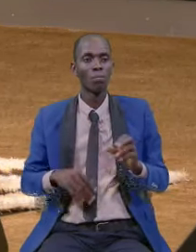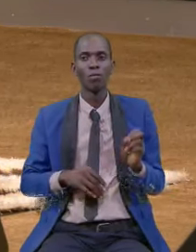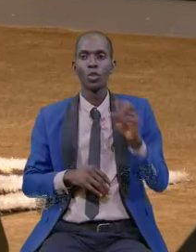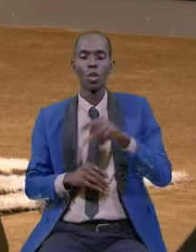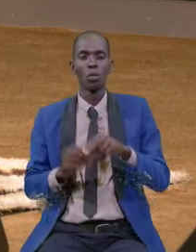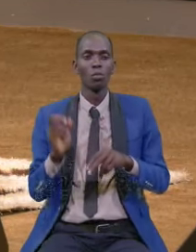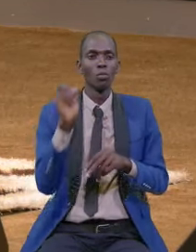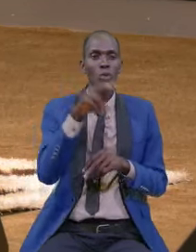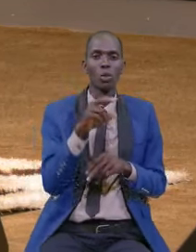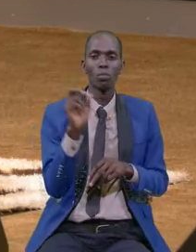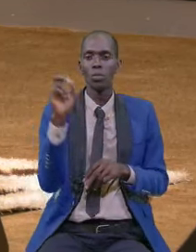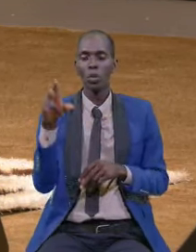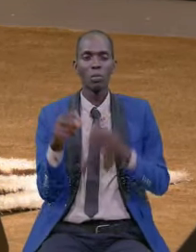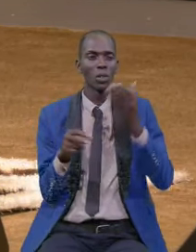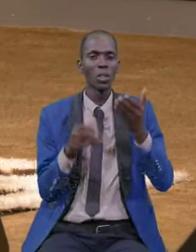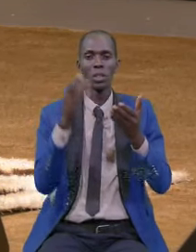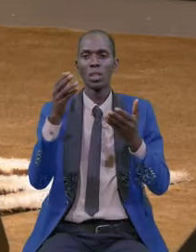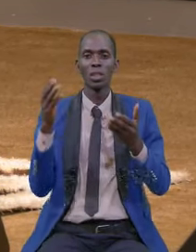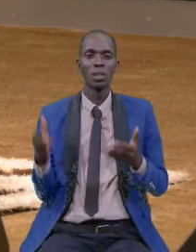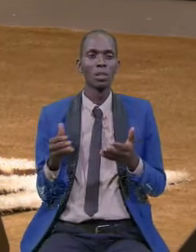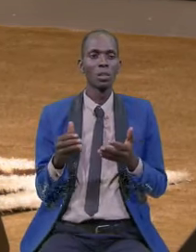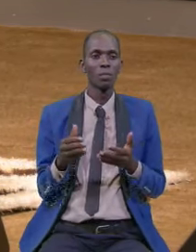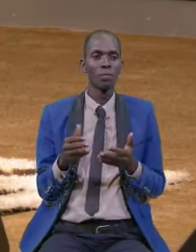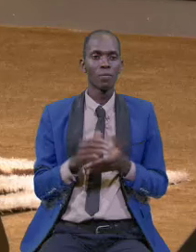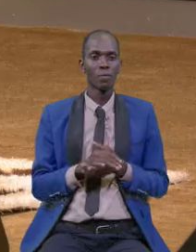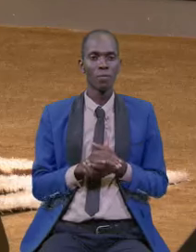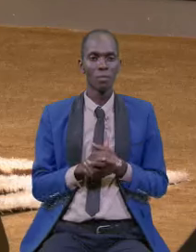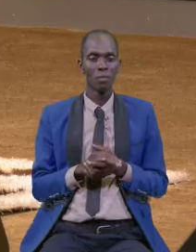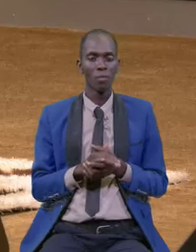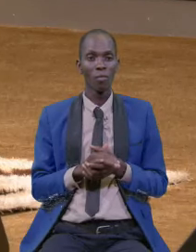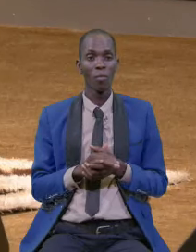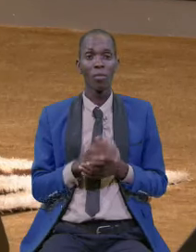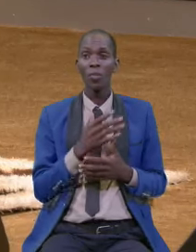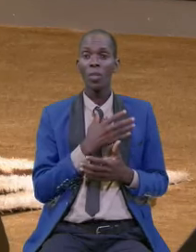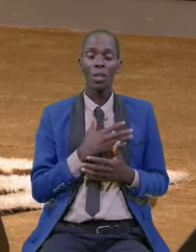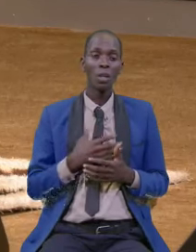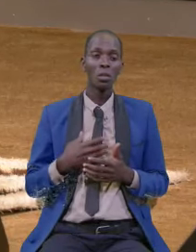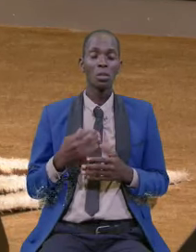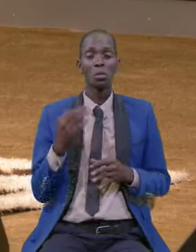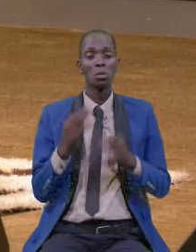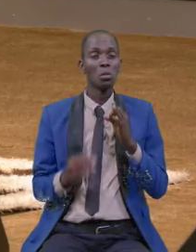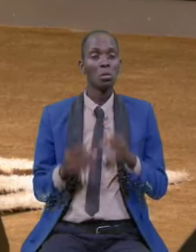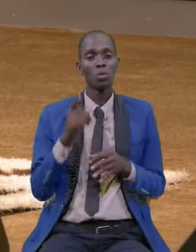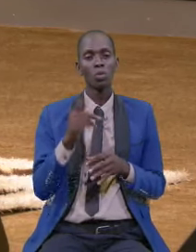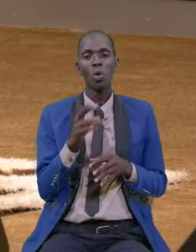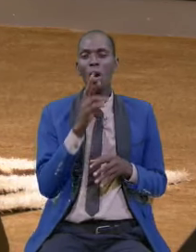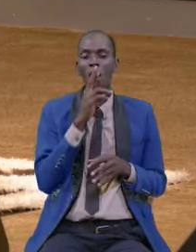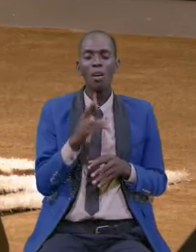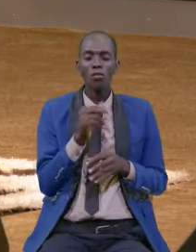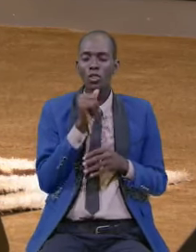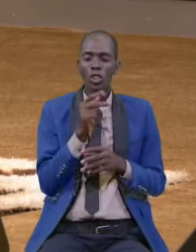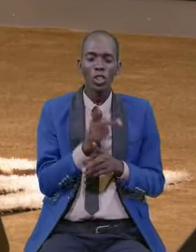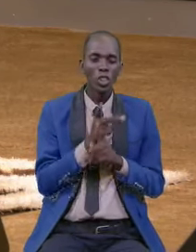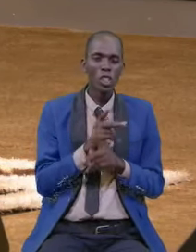only keeping other people under. And you are so loose, and you are not walking